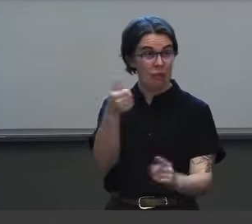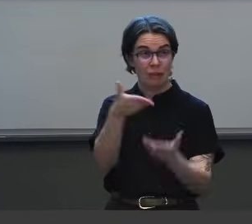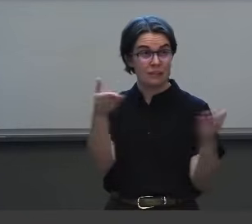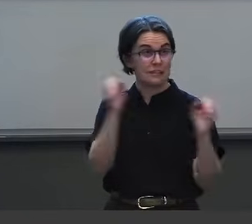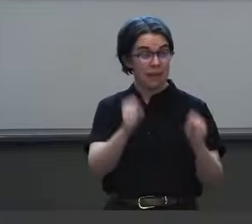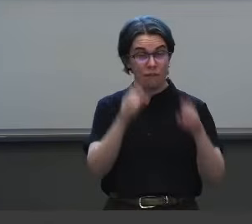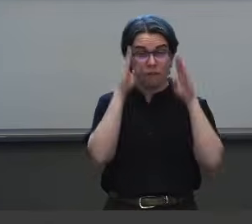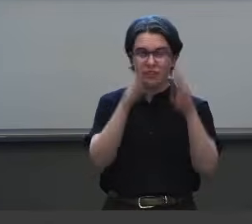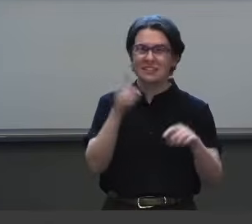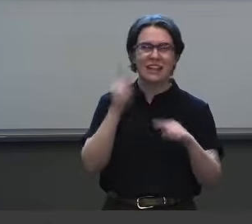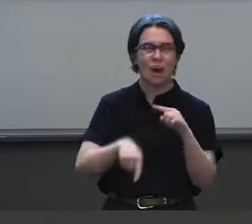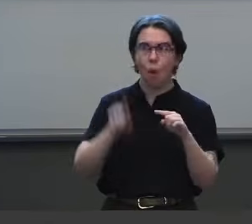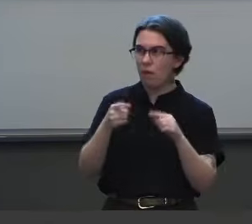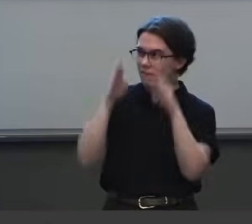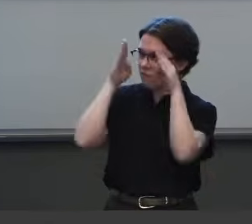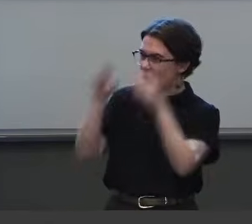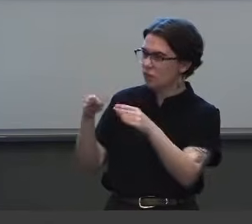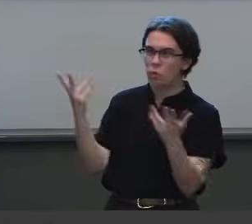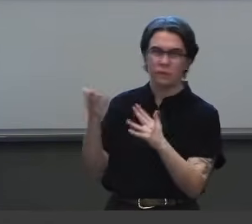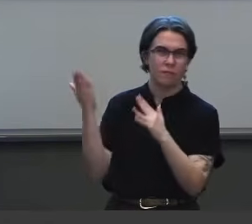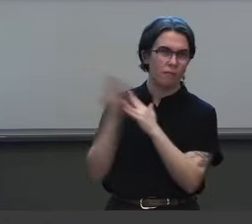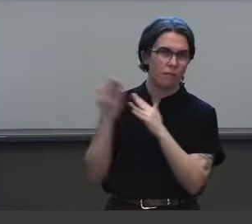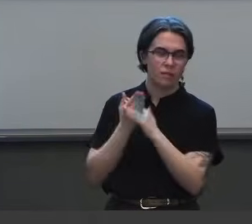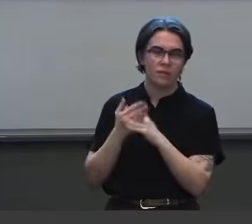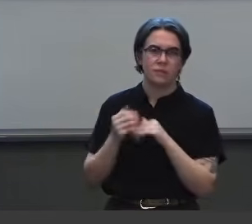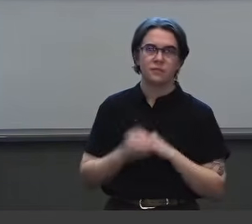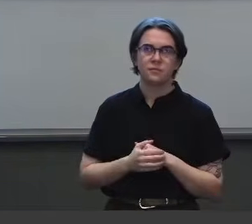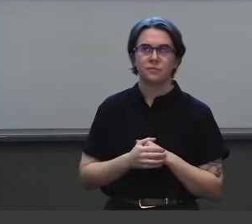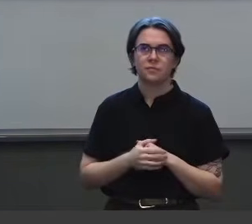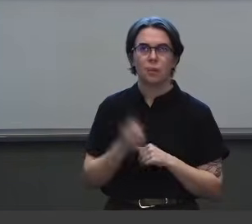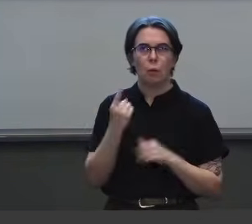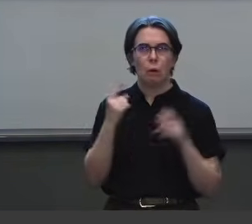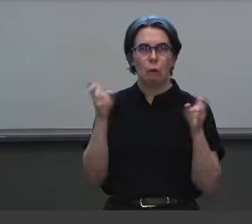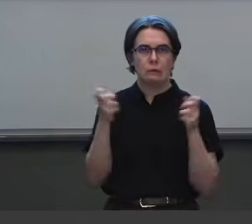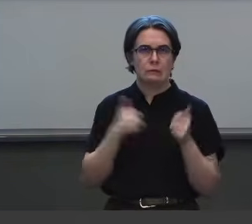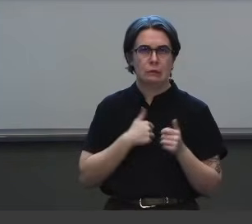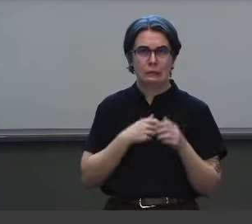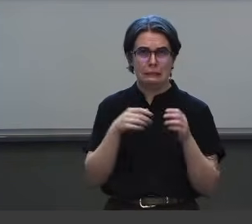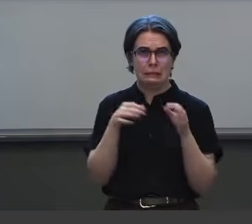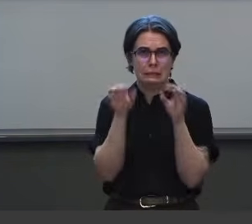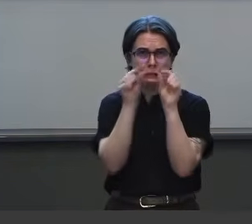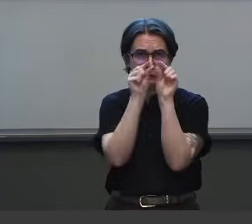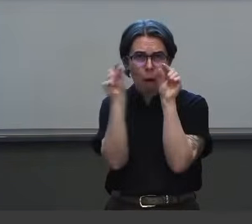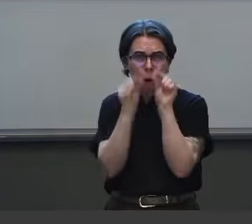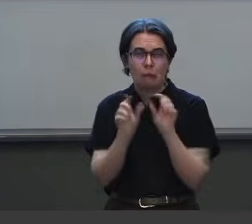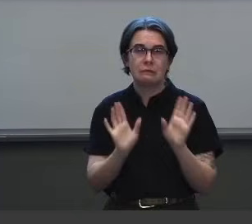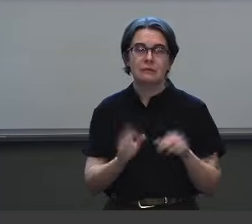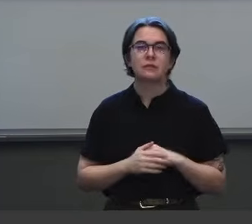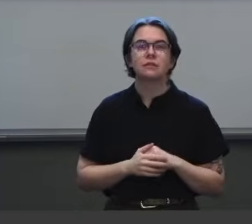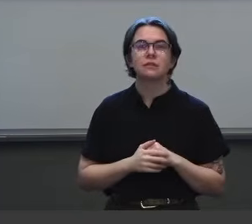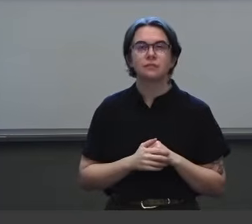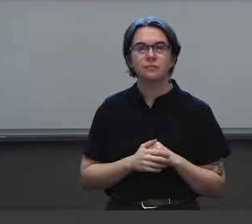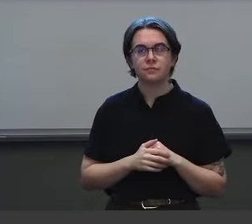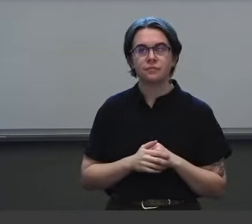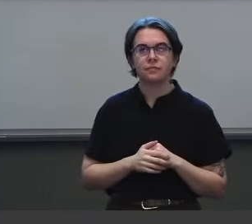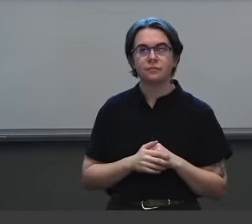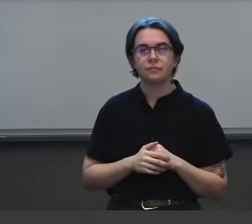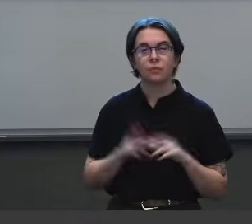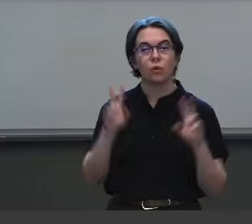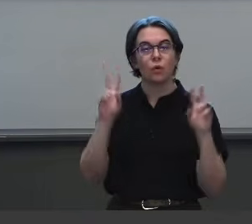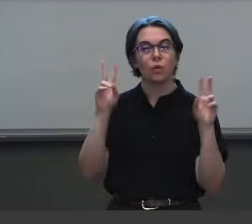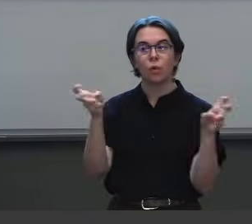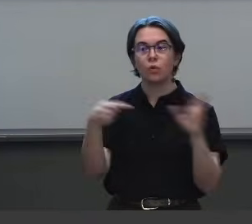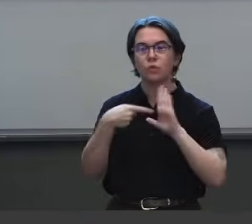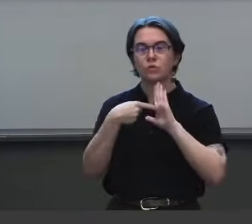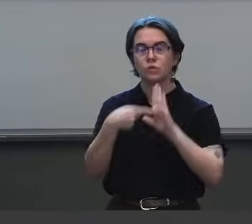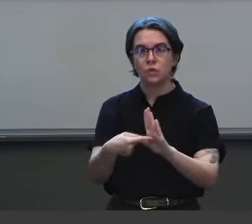distracting. Here's another quote. It's a little bit small, but I'll read it. This is really illustrating the impact